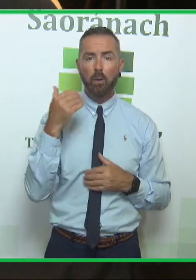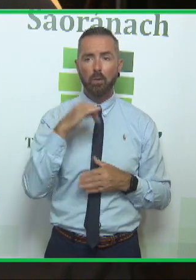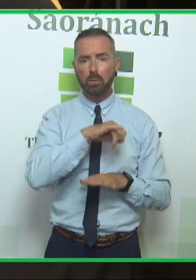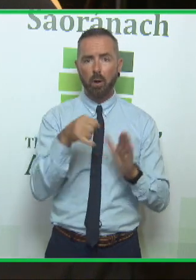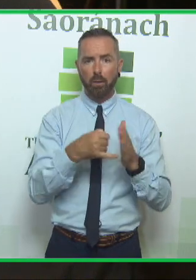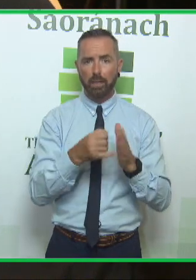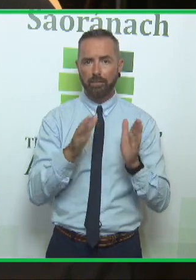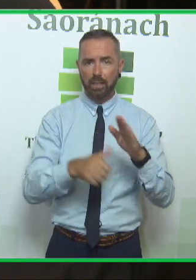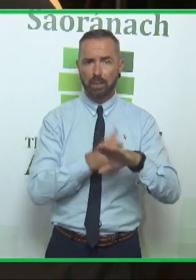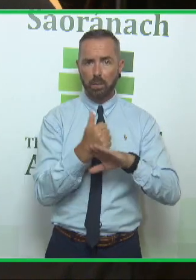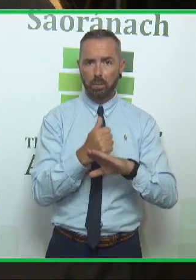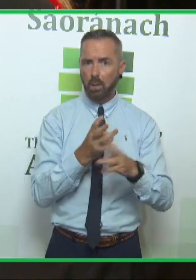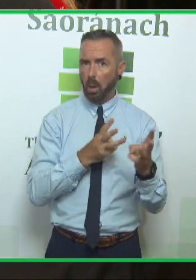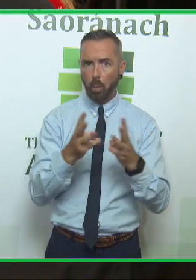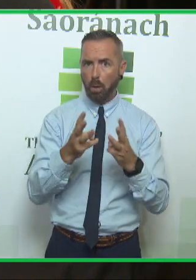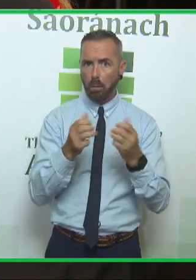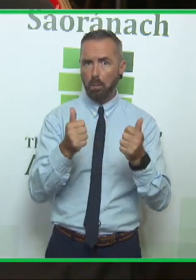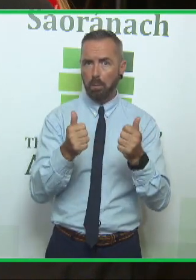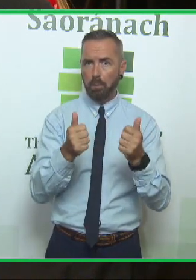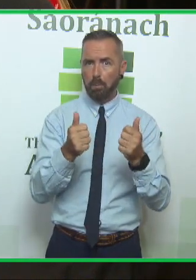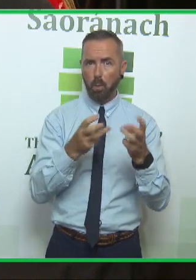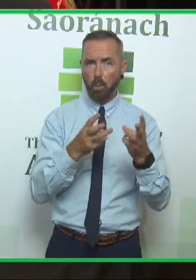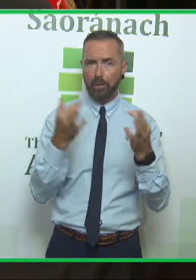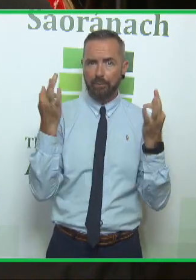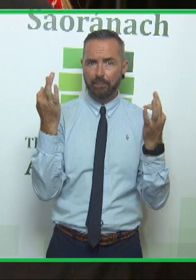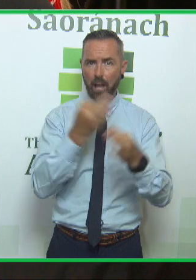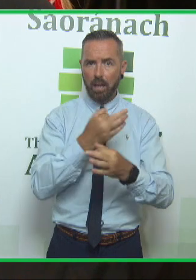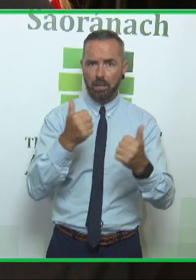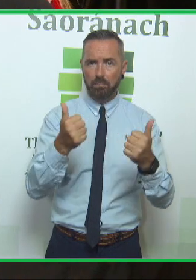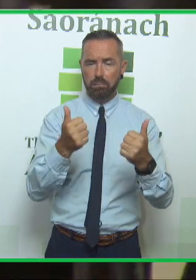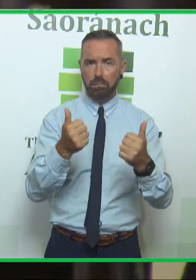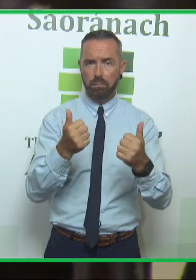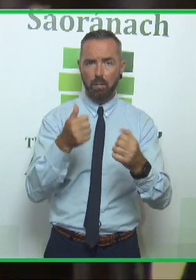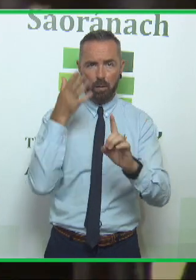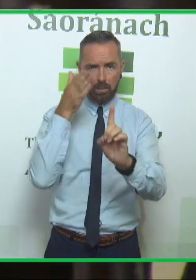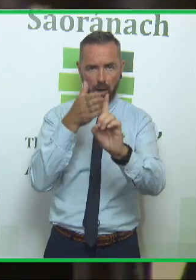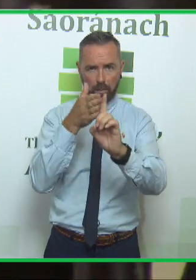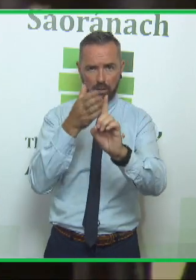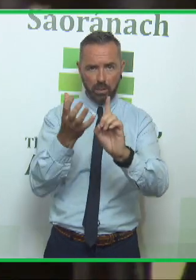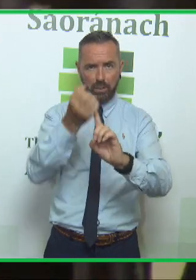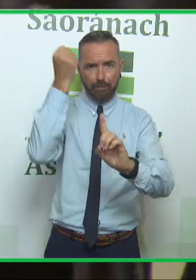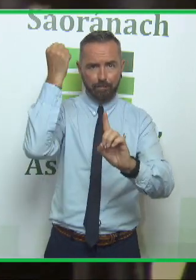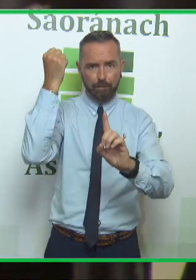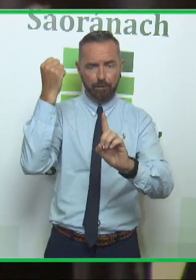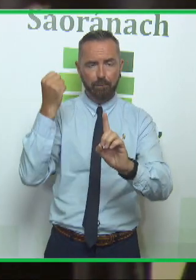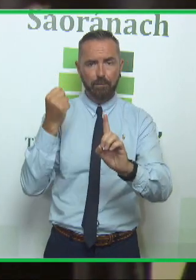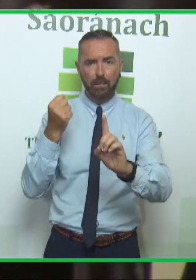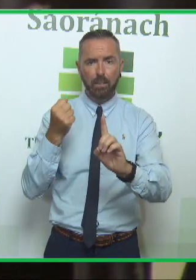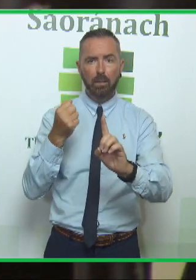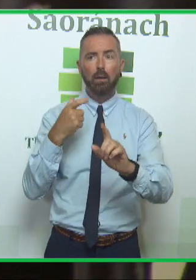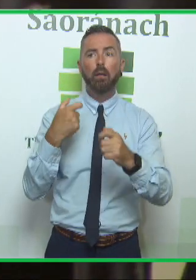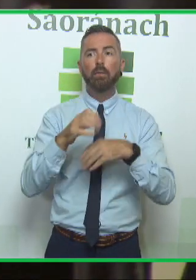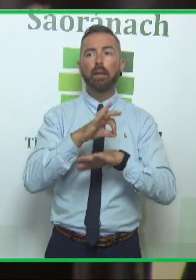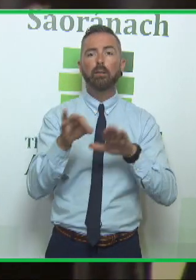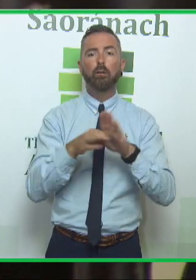put at that time in relation to getting people onto opiate substitution treatment. Those targets were met. Then, as governments moved